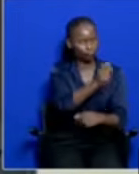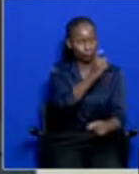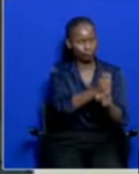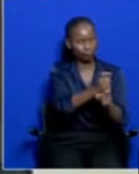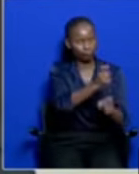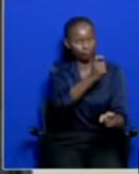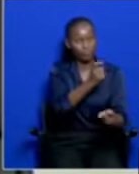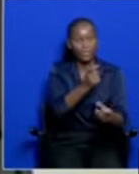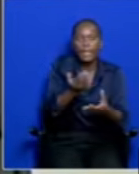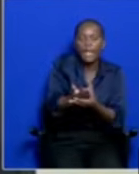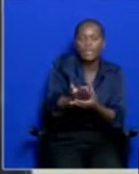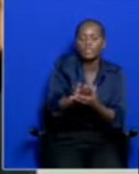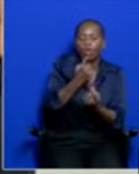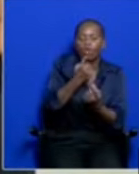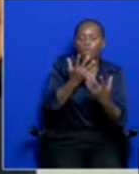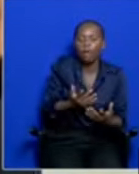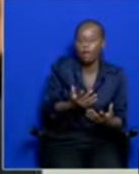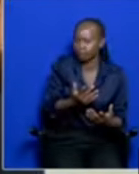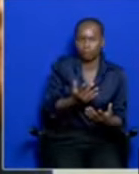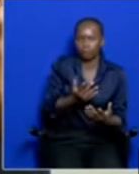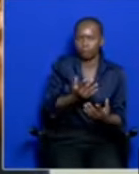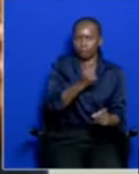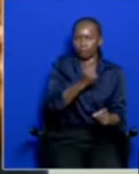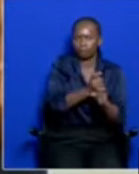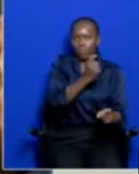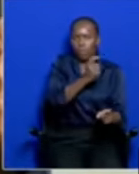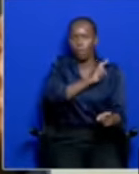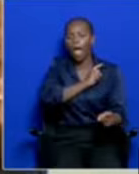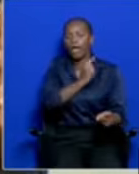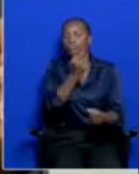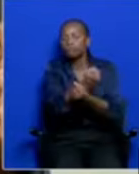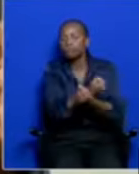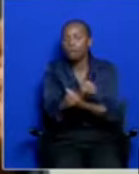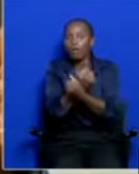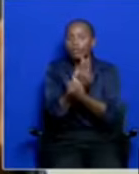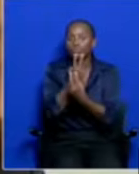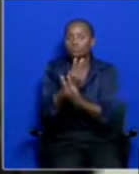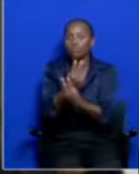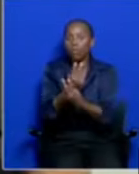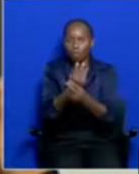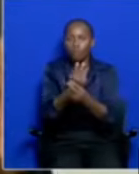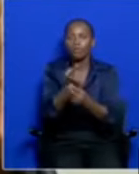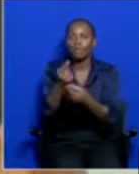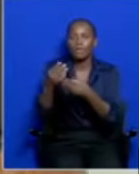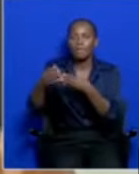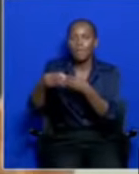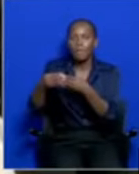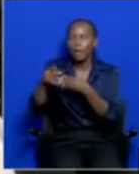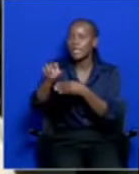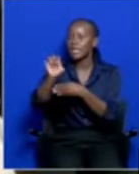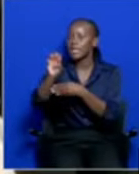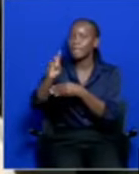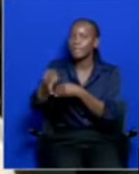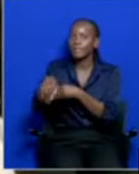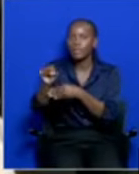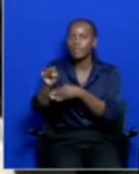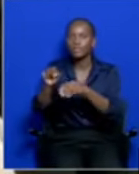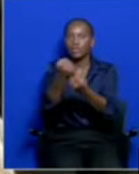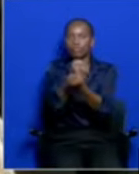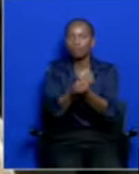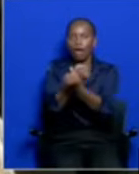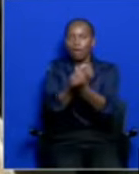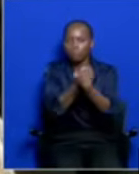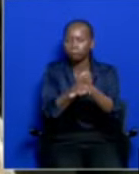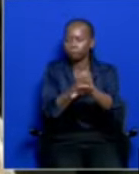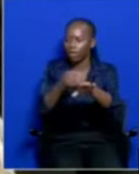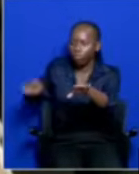the fact that they saw the truck being escorted by members of EMPD. So they didn't believe that the truck has